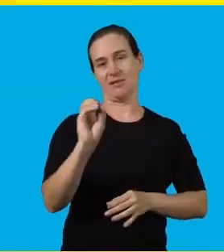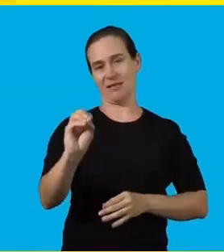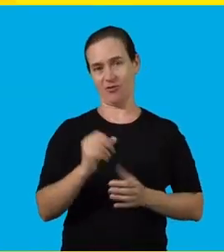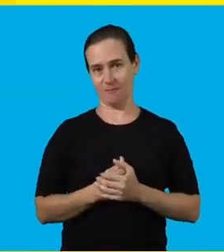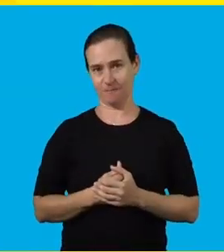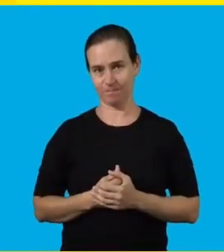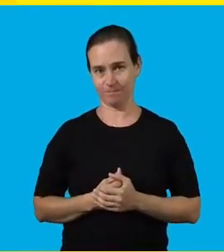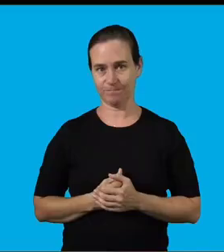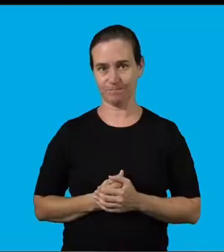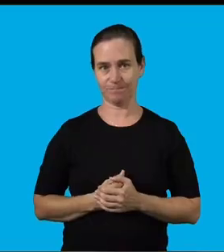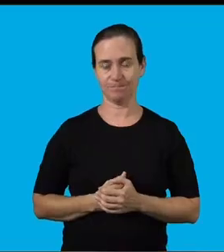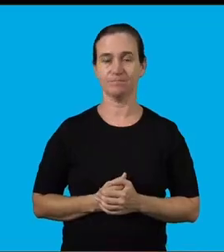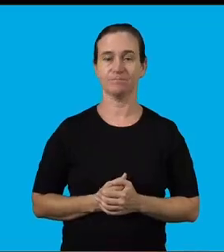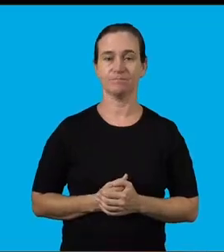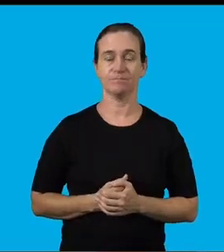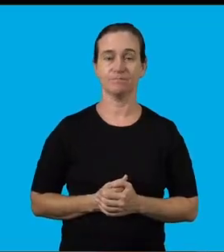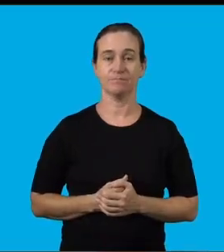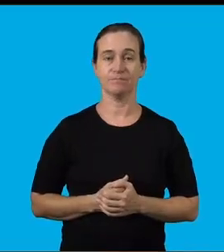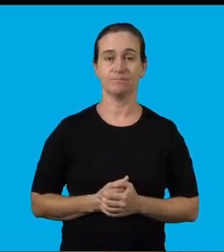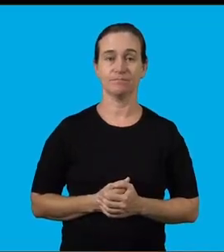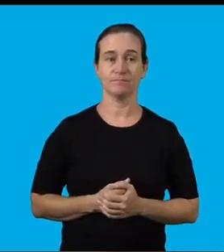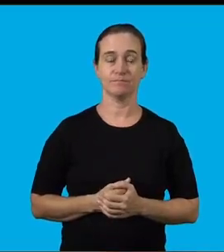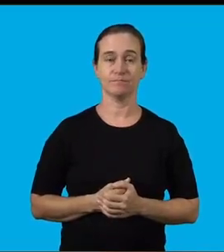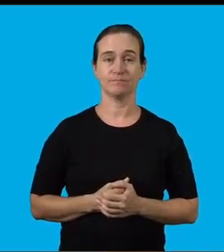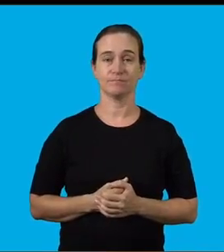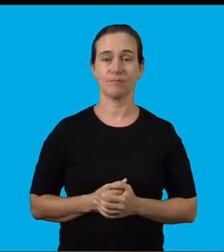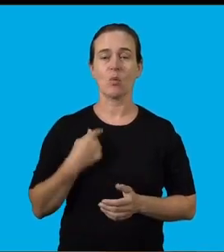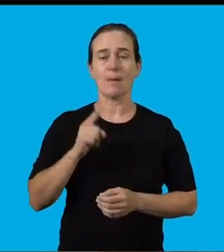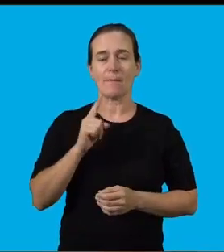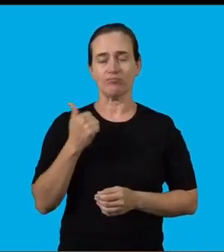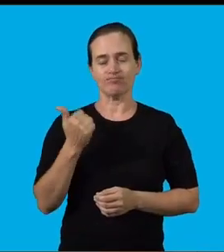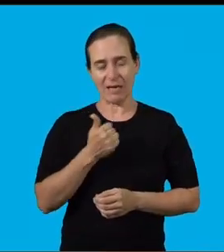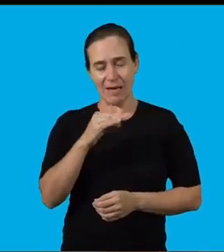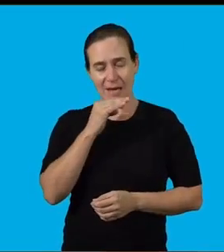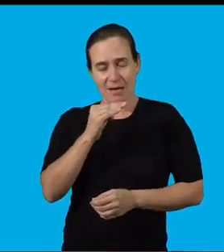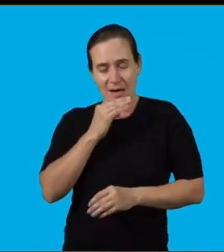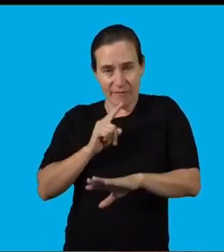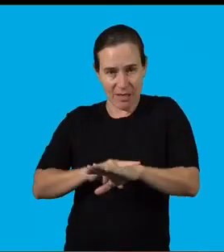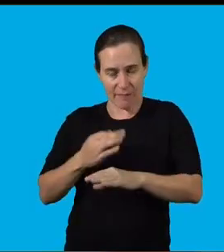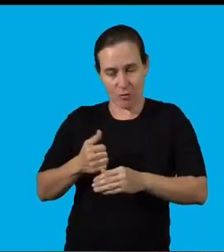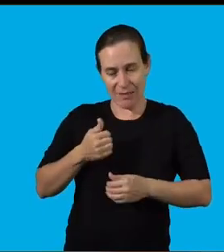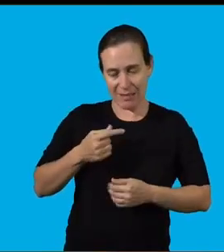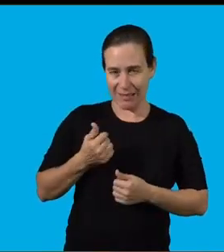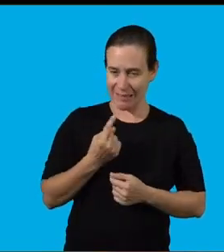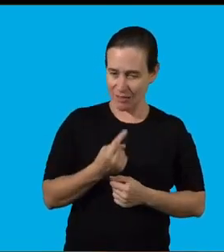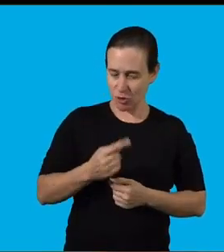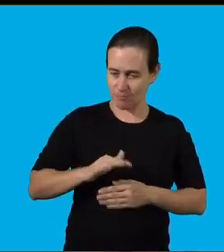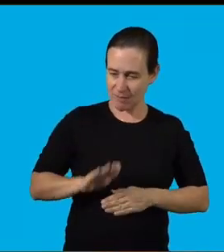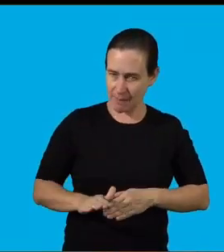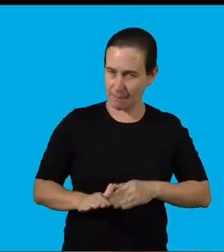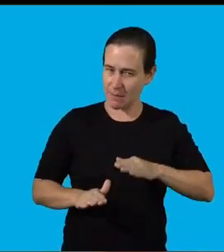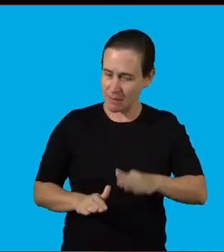will be 0. All right. And remember that we need to allocate time for each step.